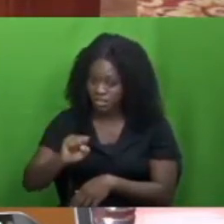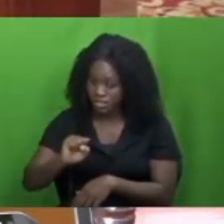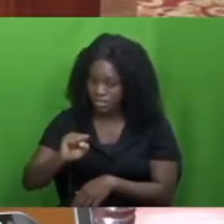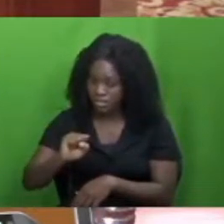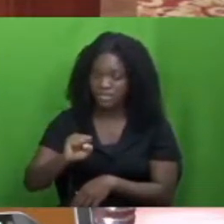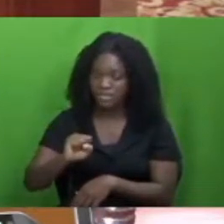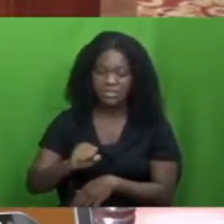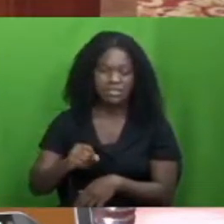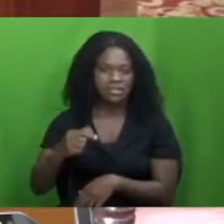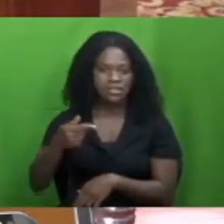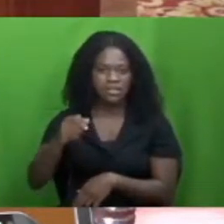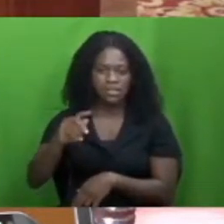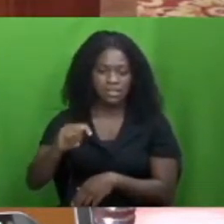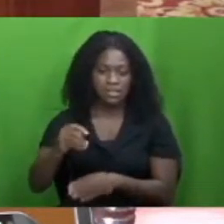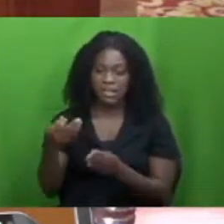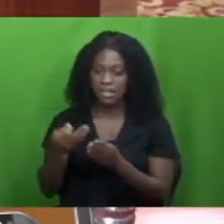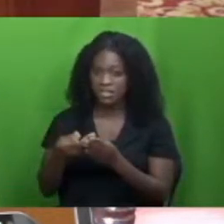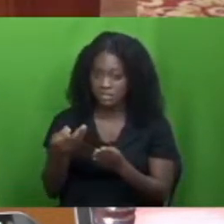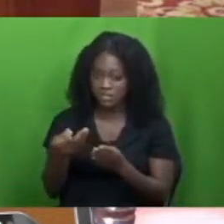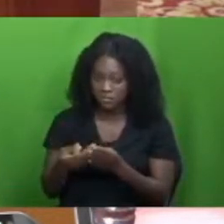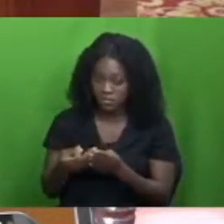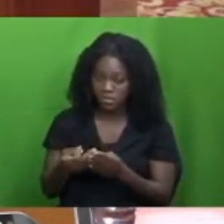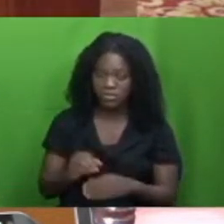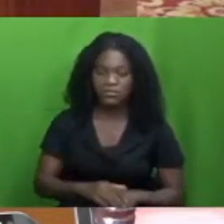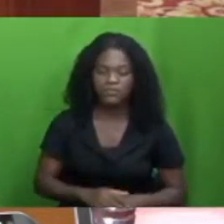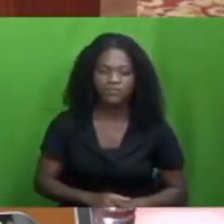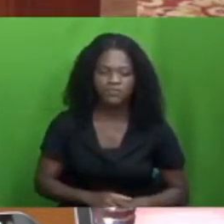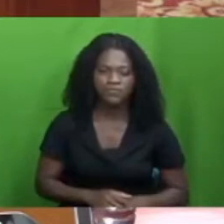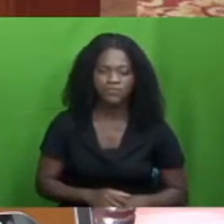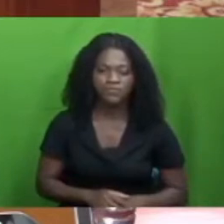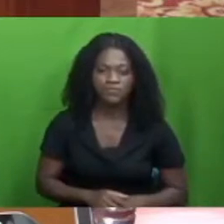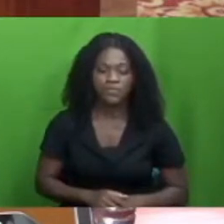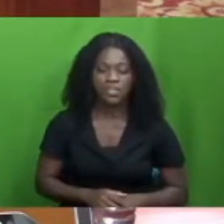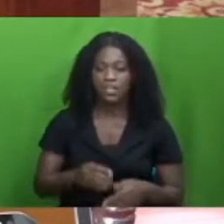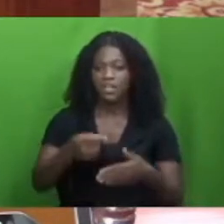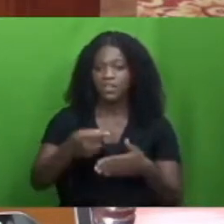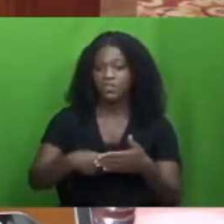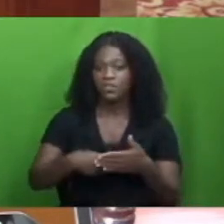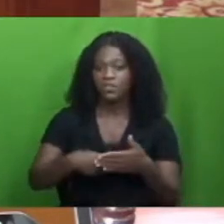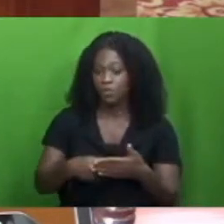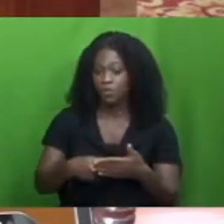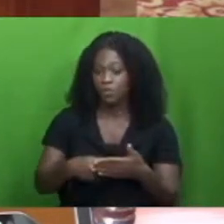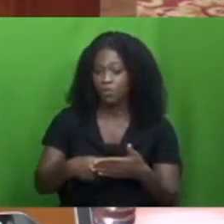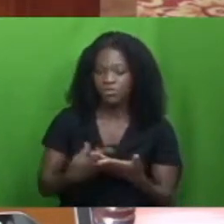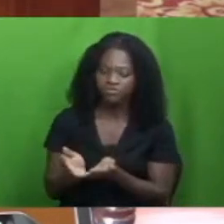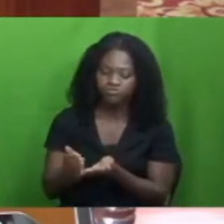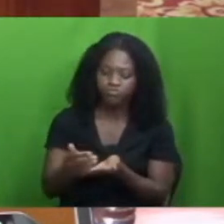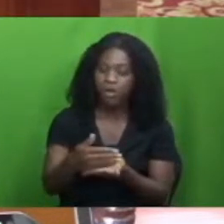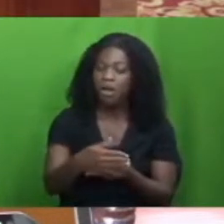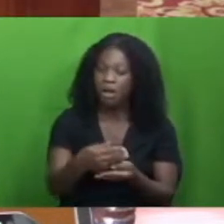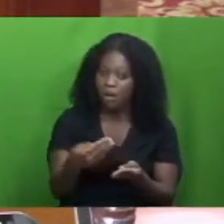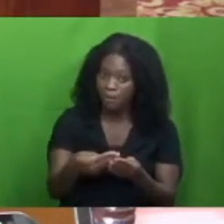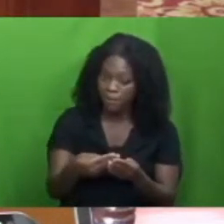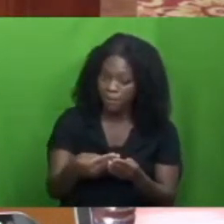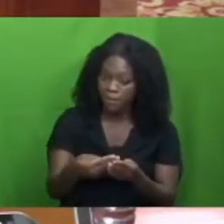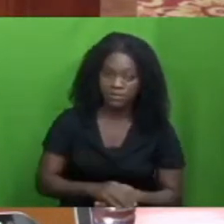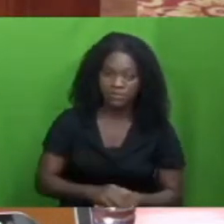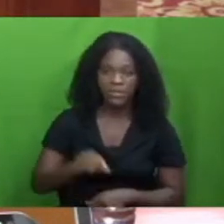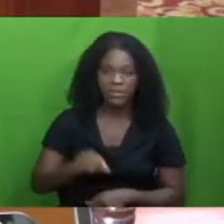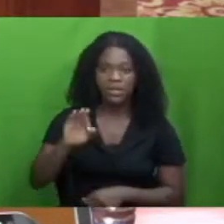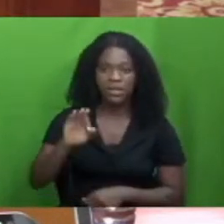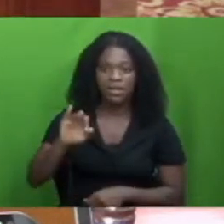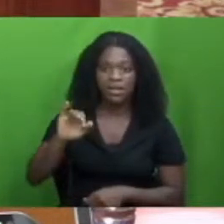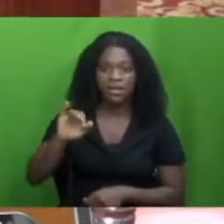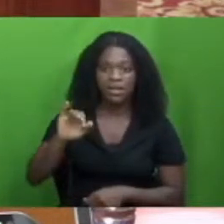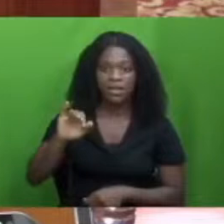of the completed DDEP on debt service costs as well as on revenue mobilization, IMF ECF program disbursement